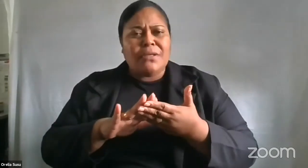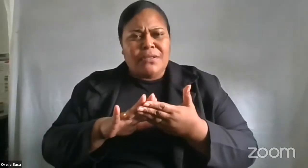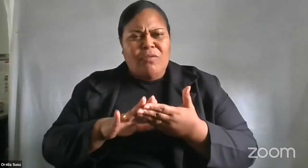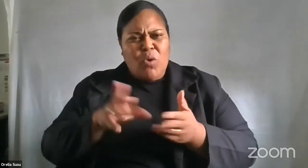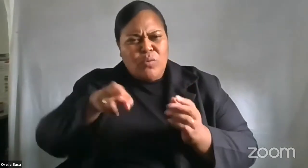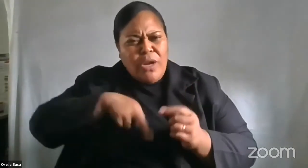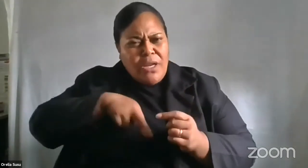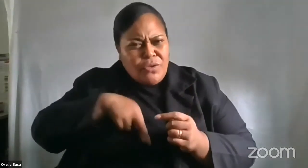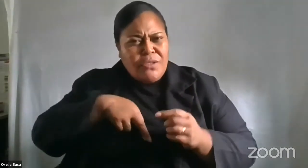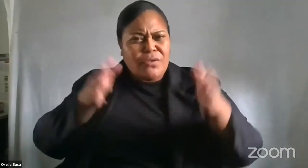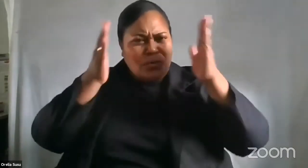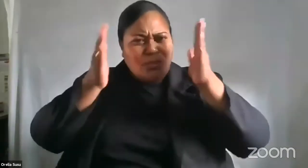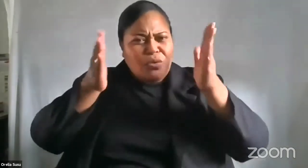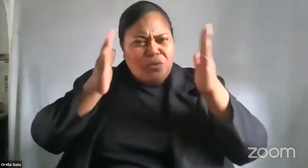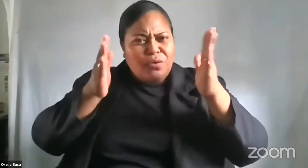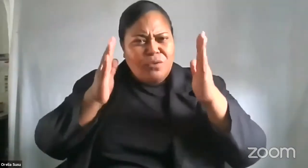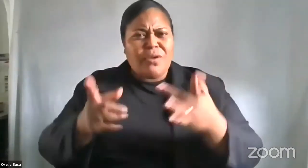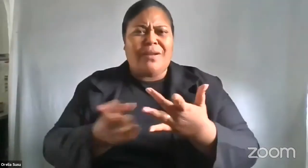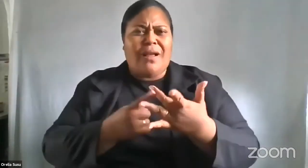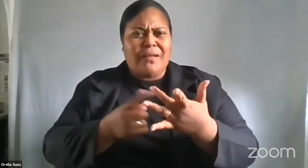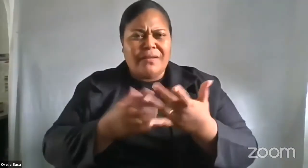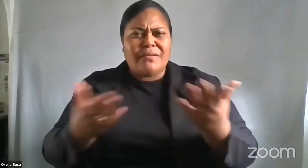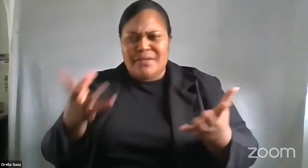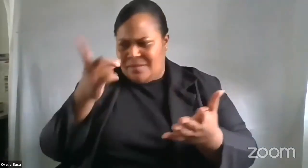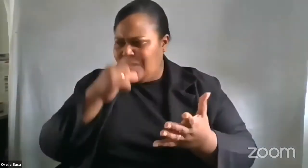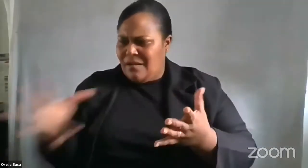publicly identify as part of this group.